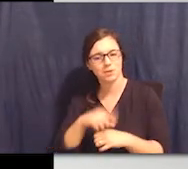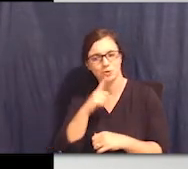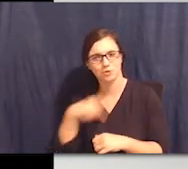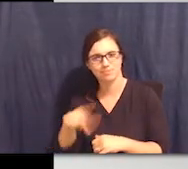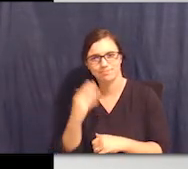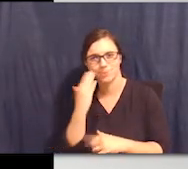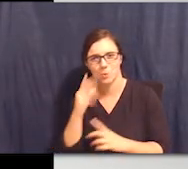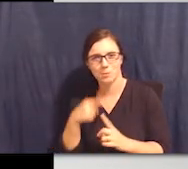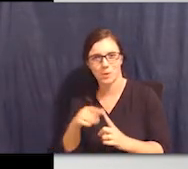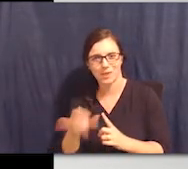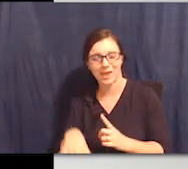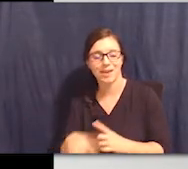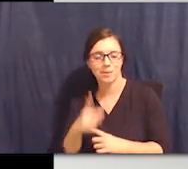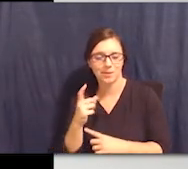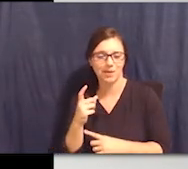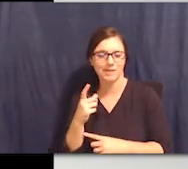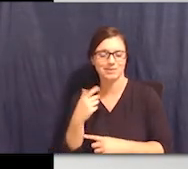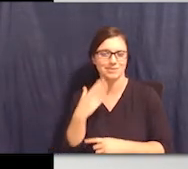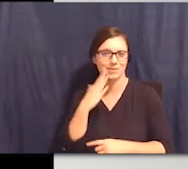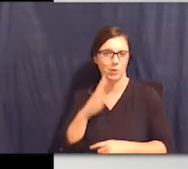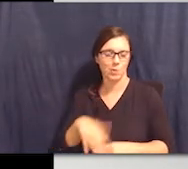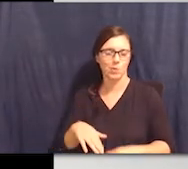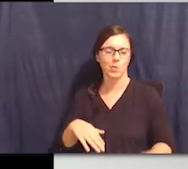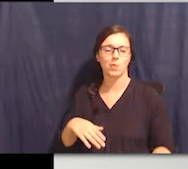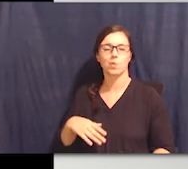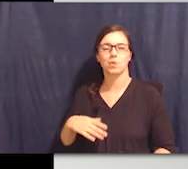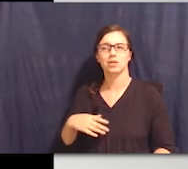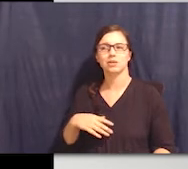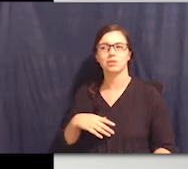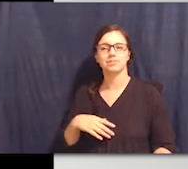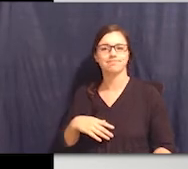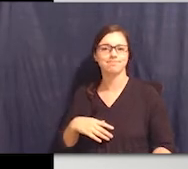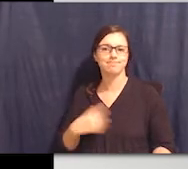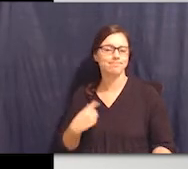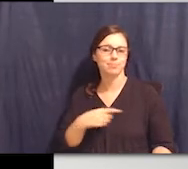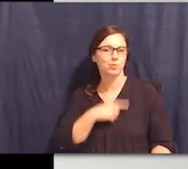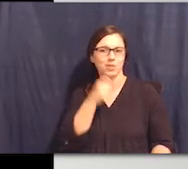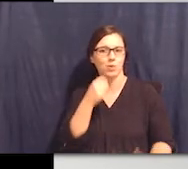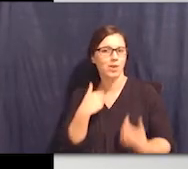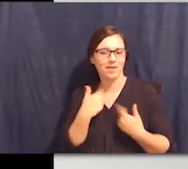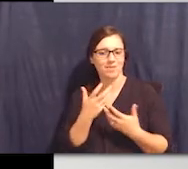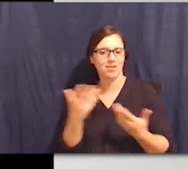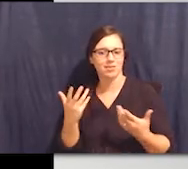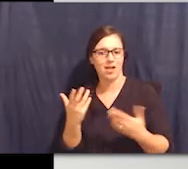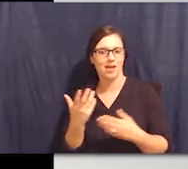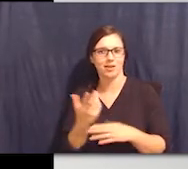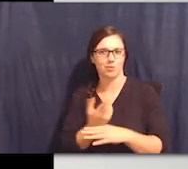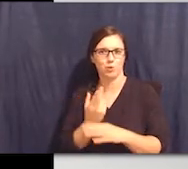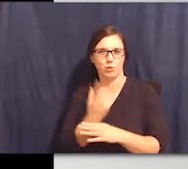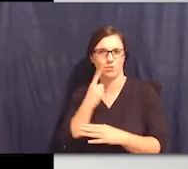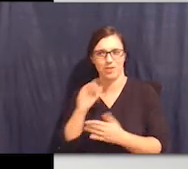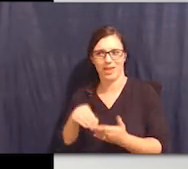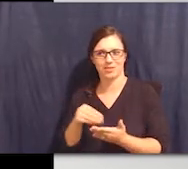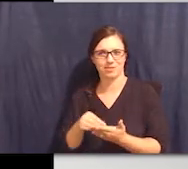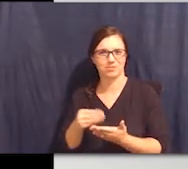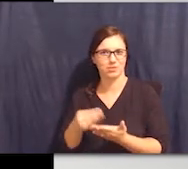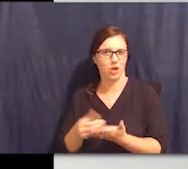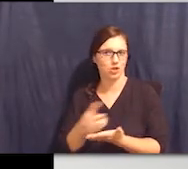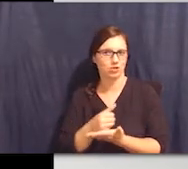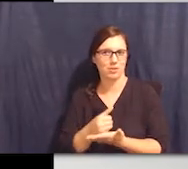make sure you guys knew about it, because I know we don't have a lot of utilization of this scholarship currently,